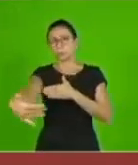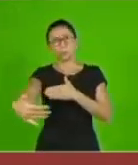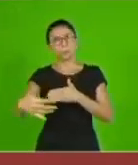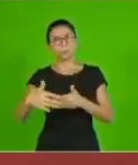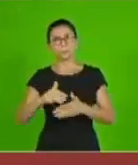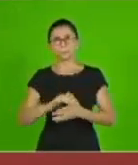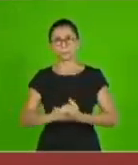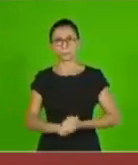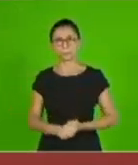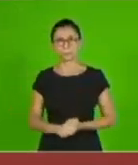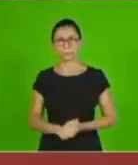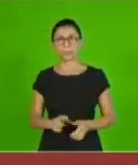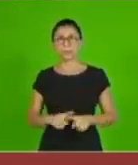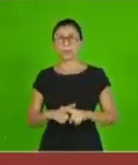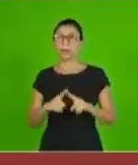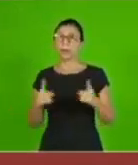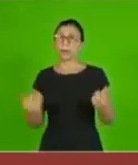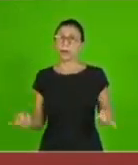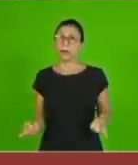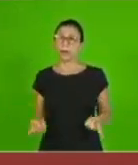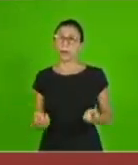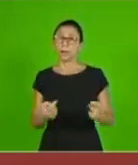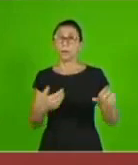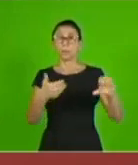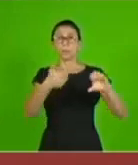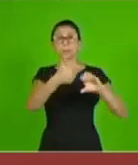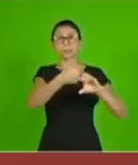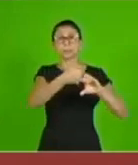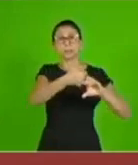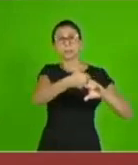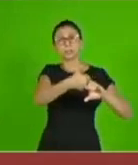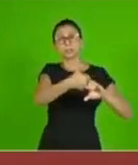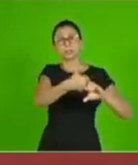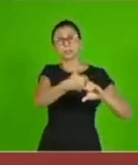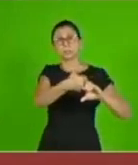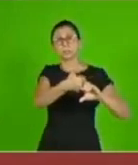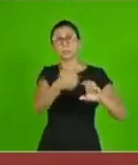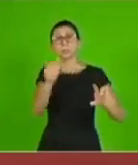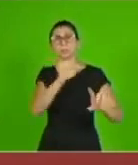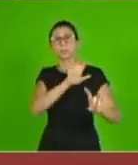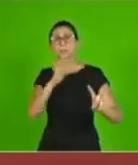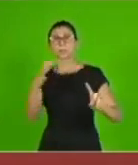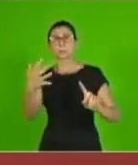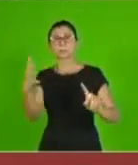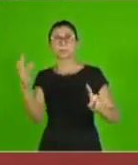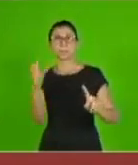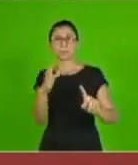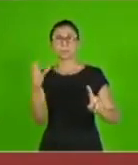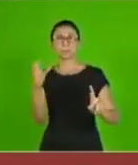this mentality kind of infiltrated Christianity.